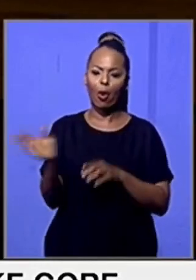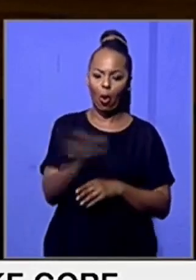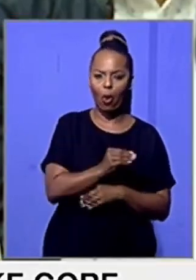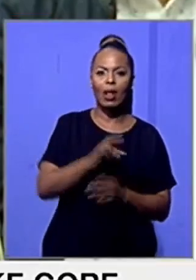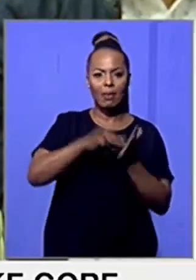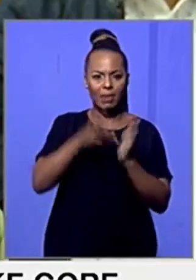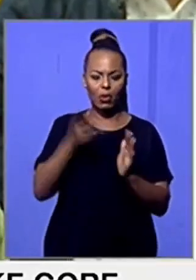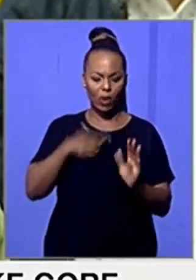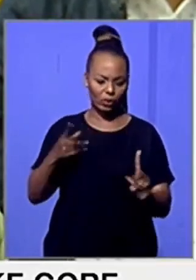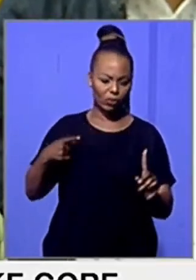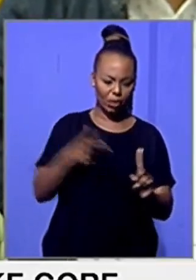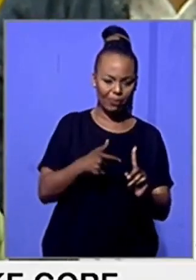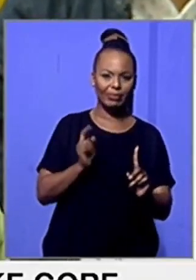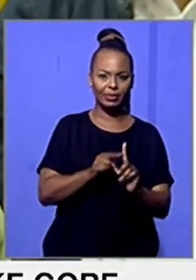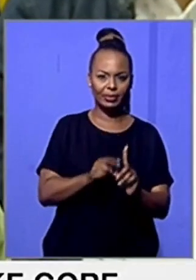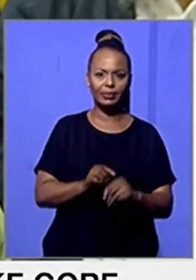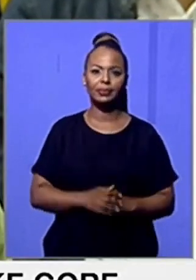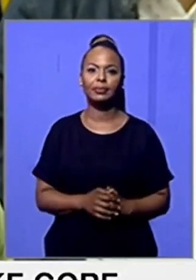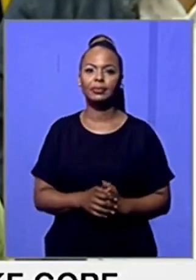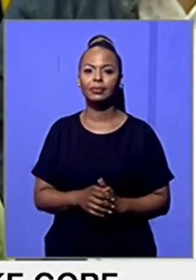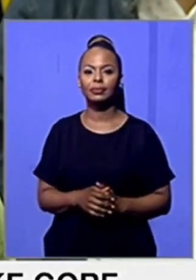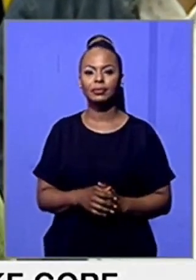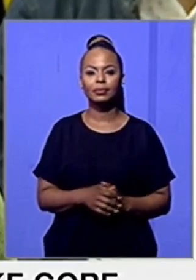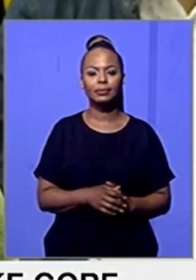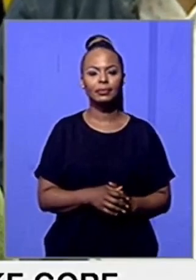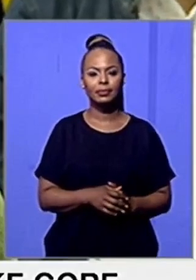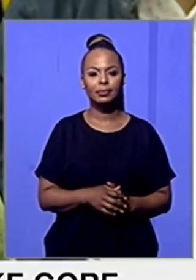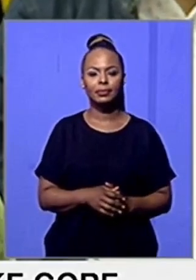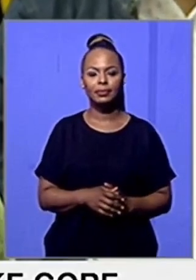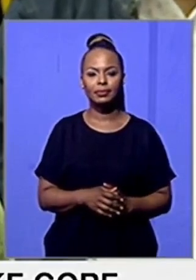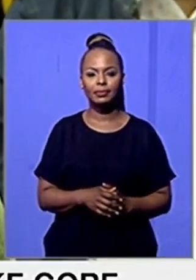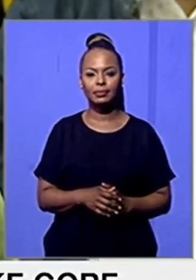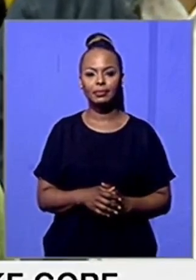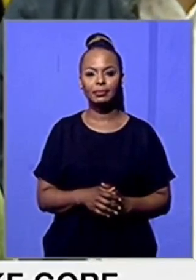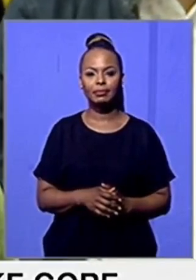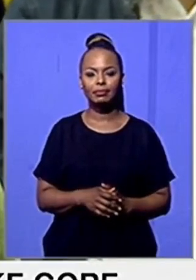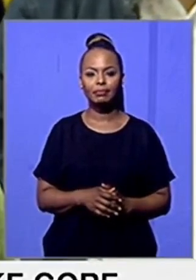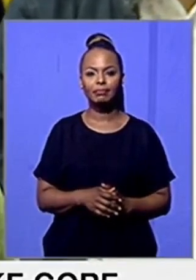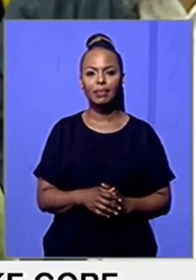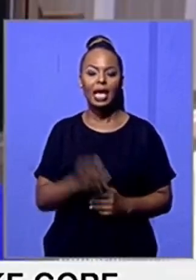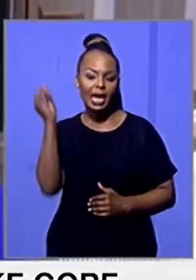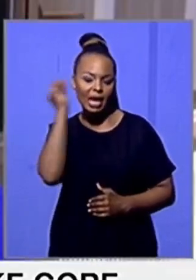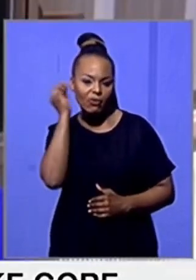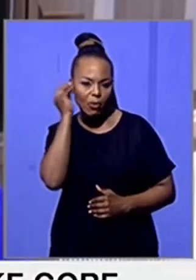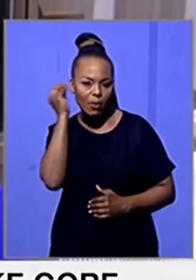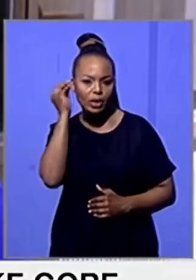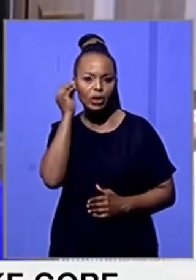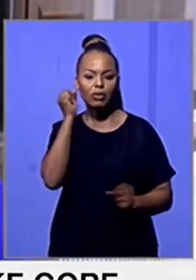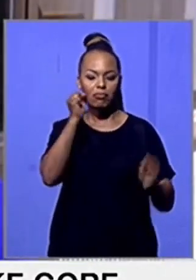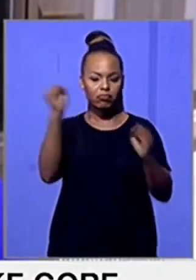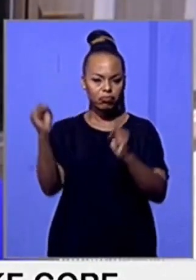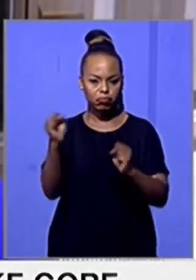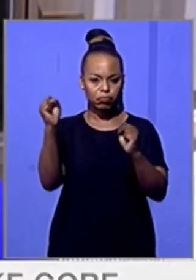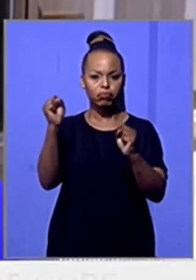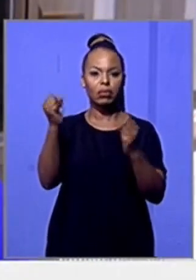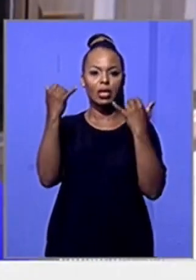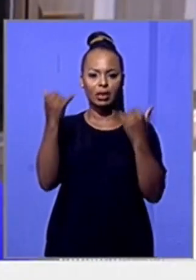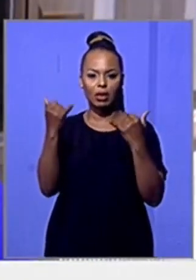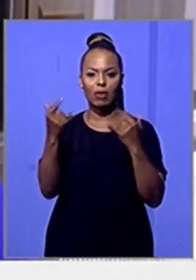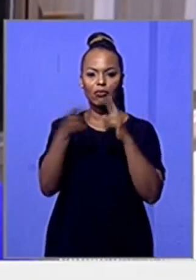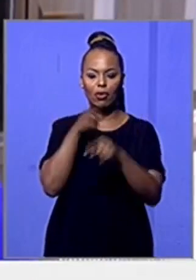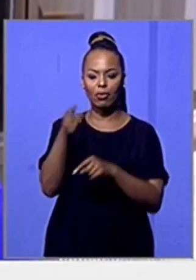bolaya motlhankela wa matlole. We are grateful to the information that was provided to the state